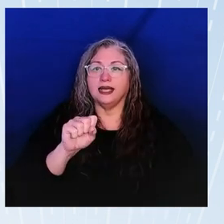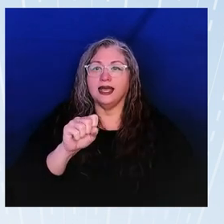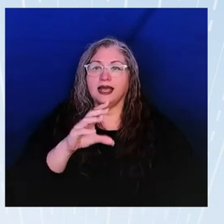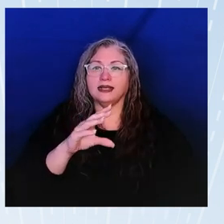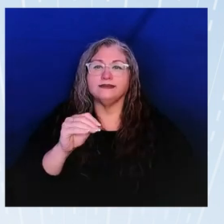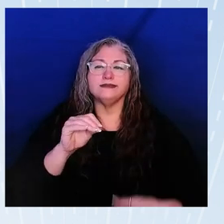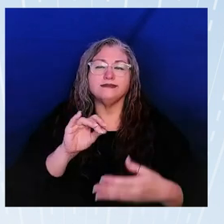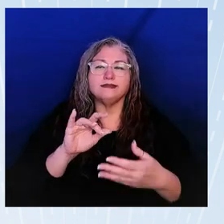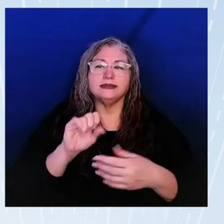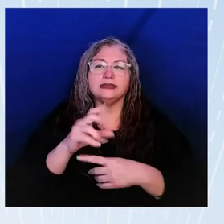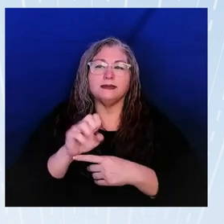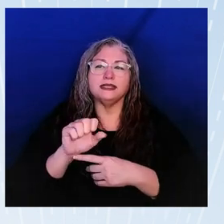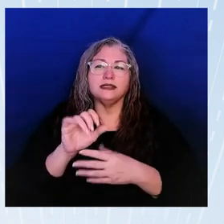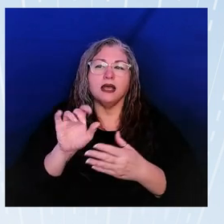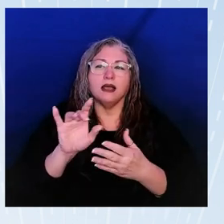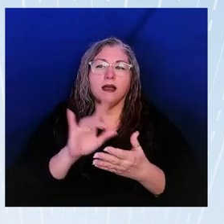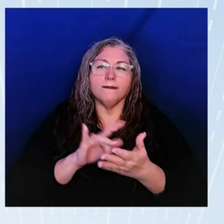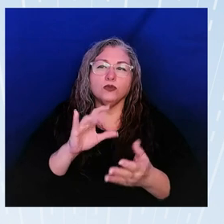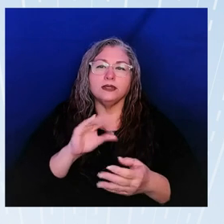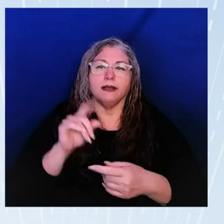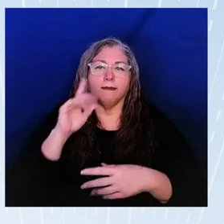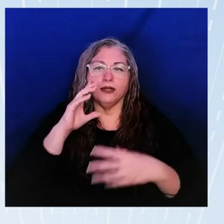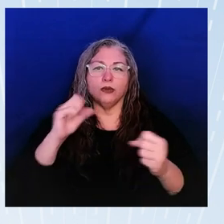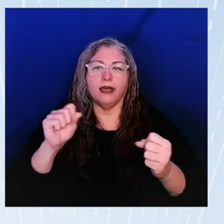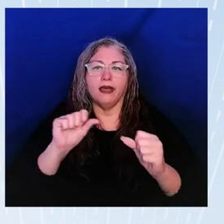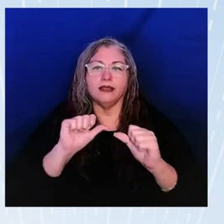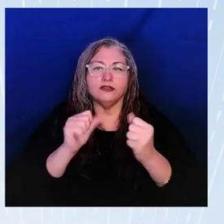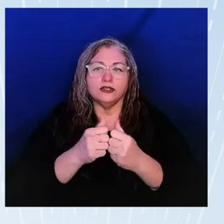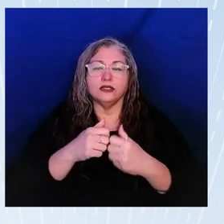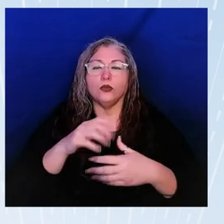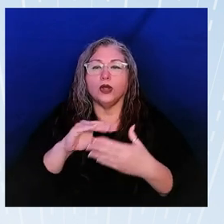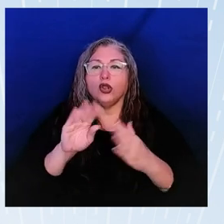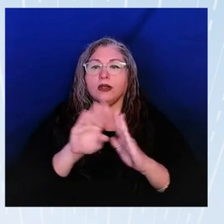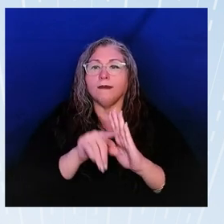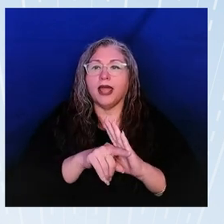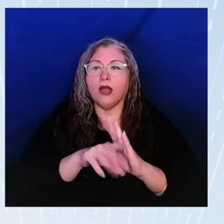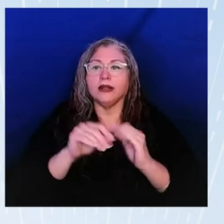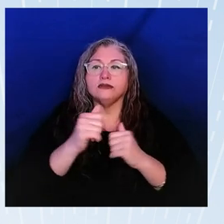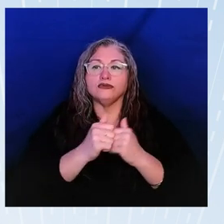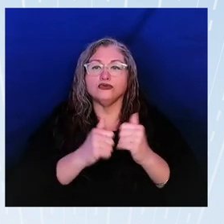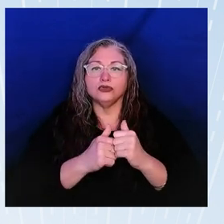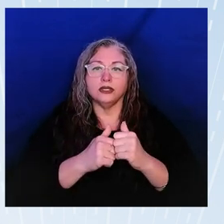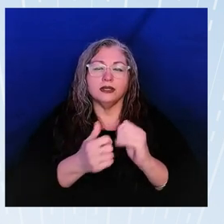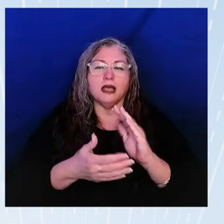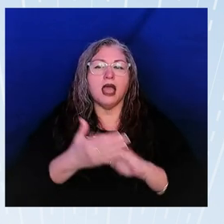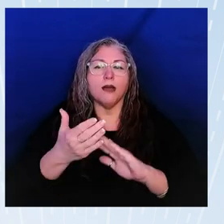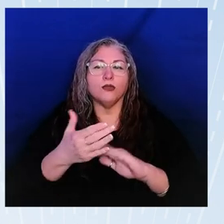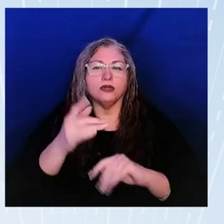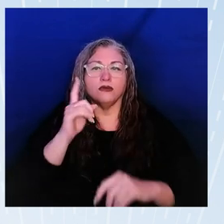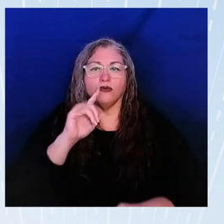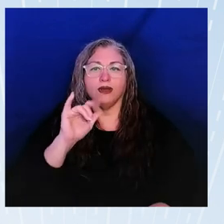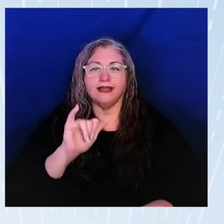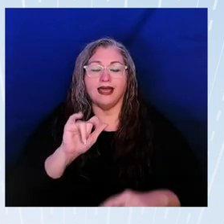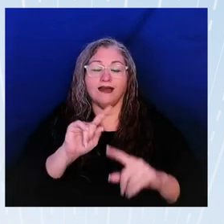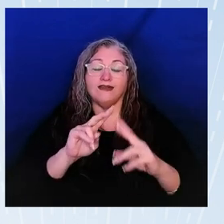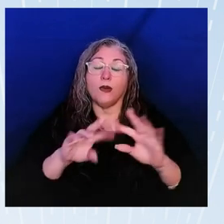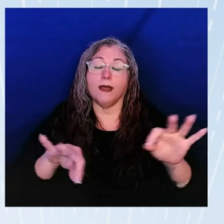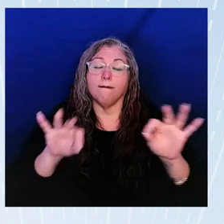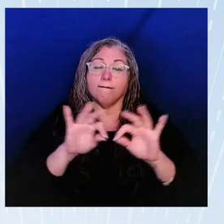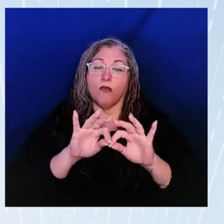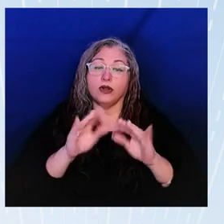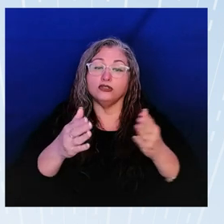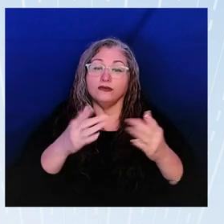Services Administration. And we learned a lot about the background, the structure of the basic operations of the very important and vital services